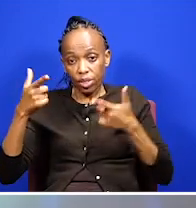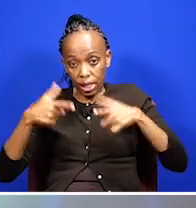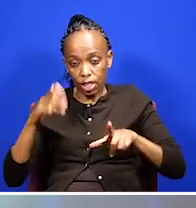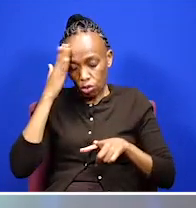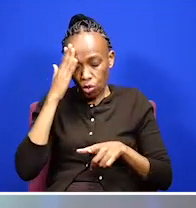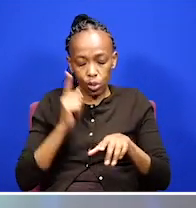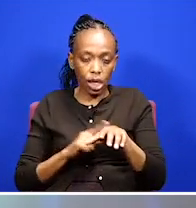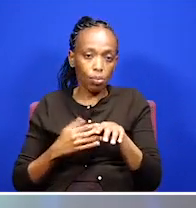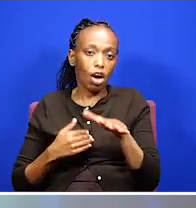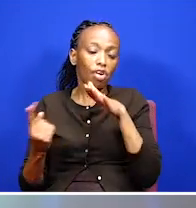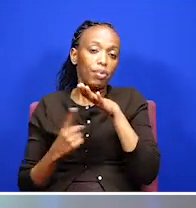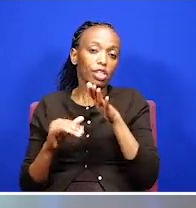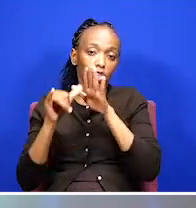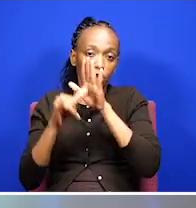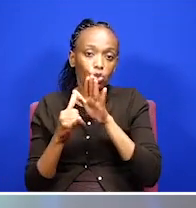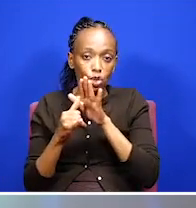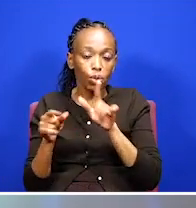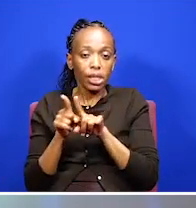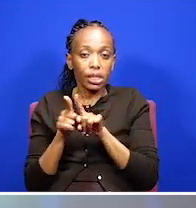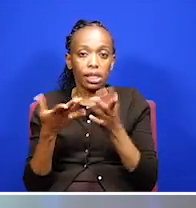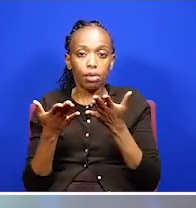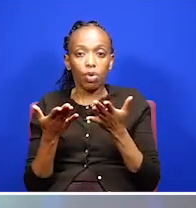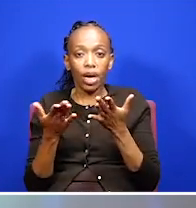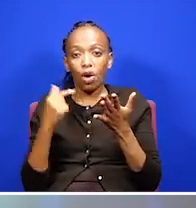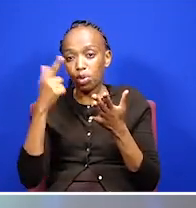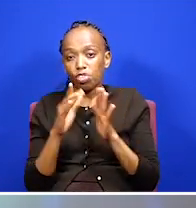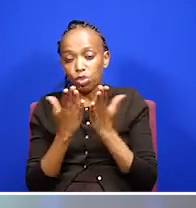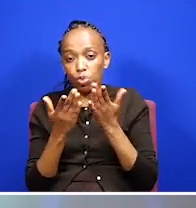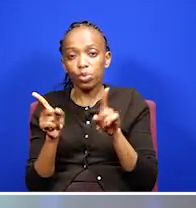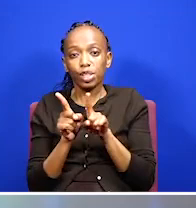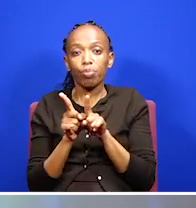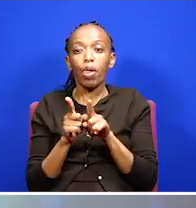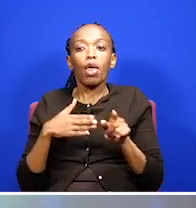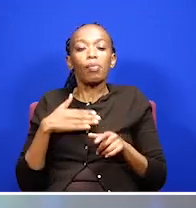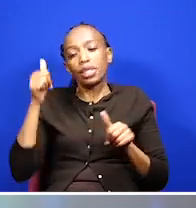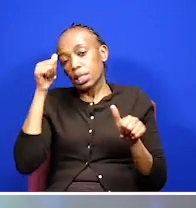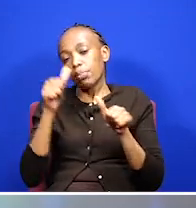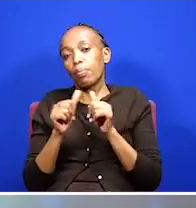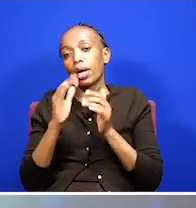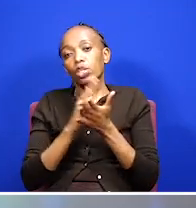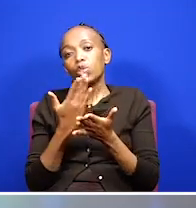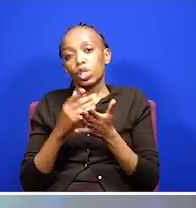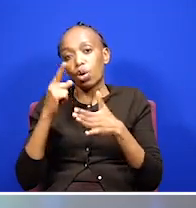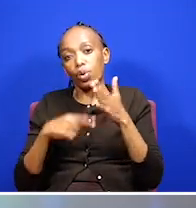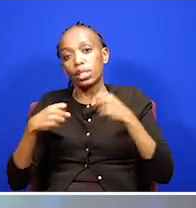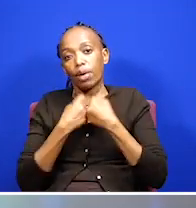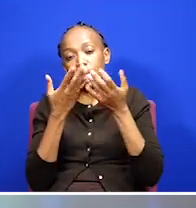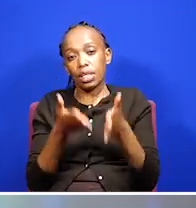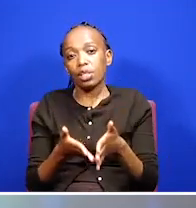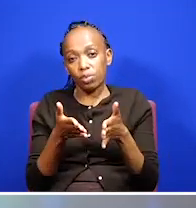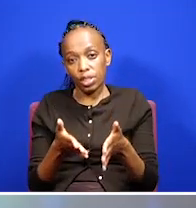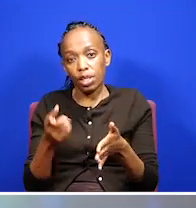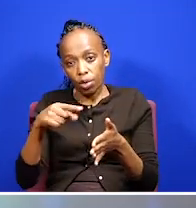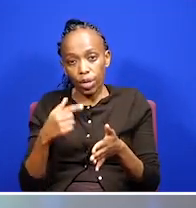know when we have a ministry on YouTube or even on Facebook as well. Please remember to share what's going on here.